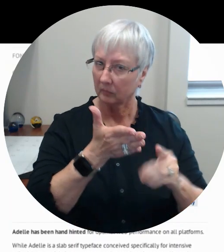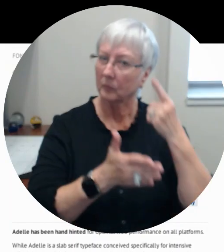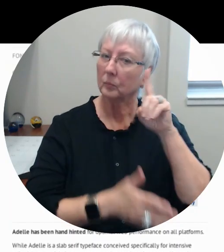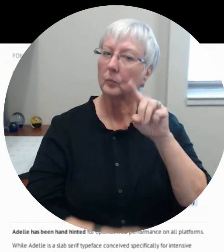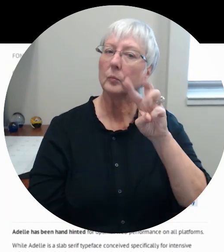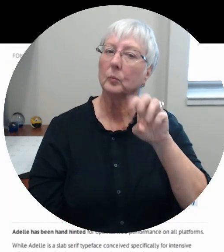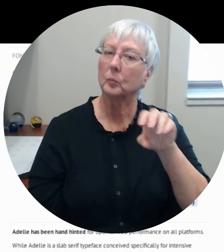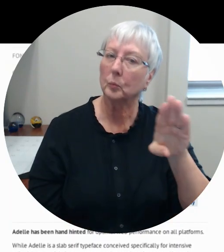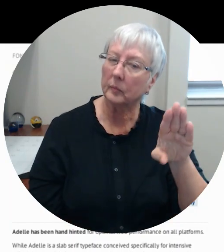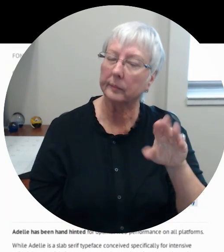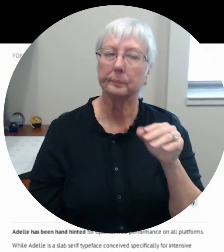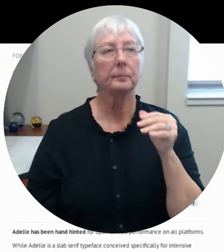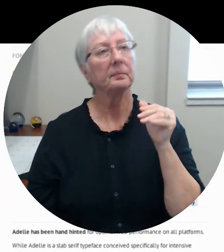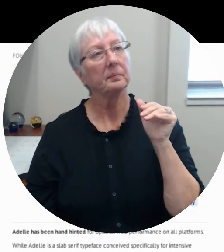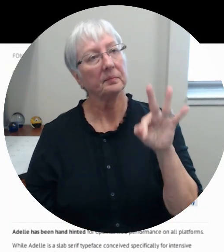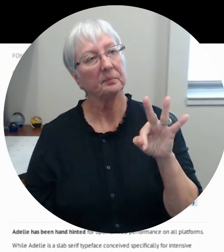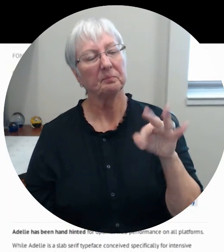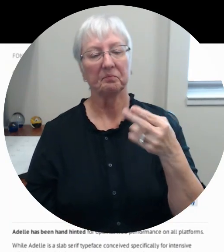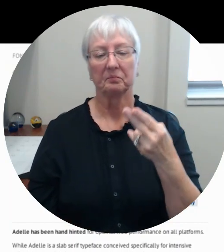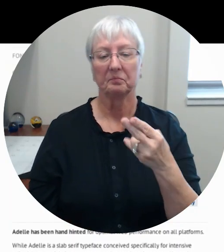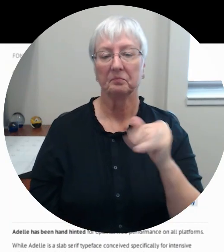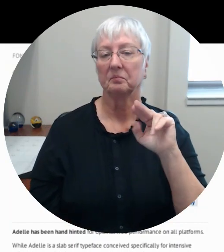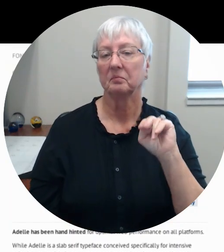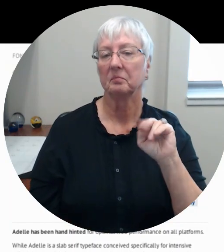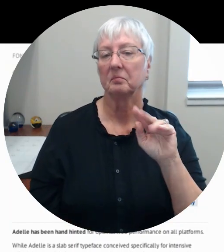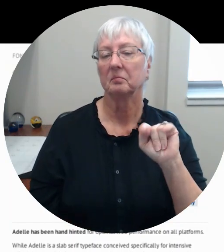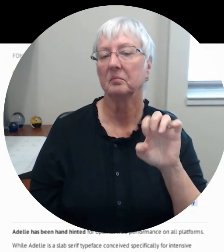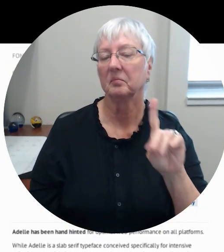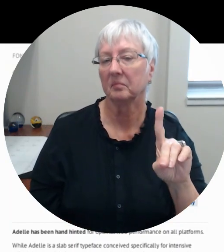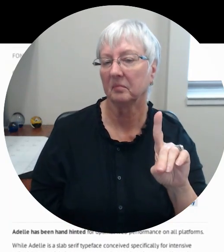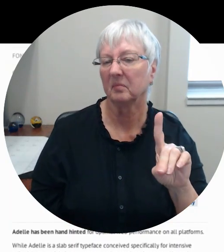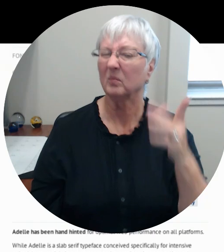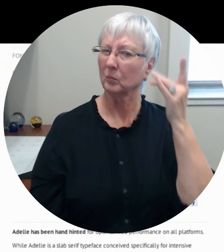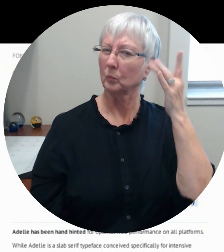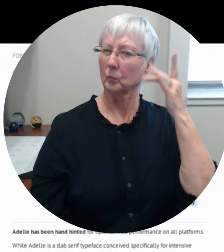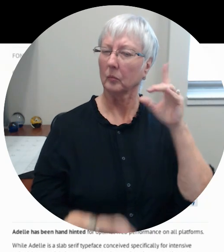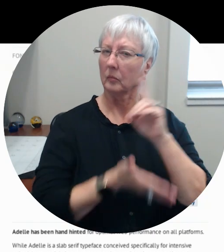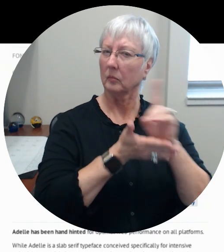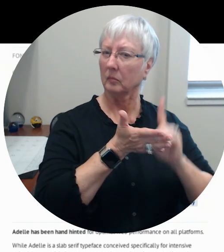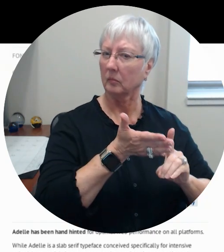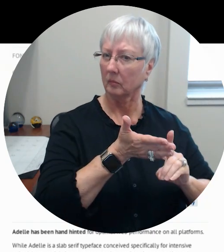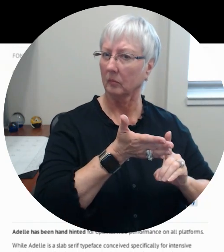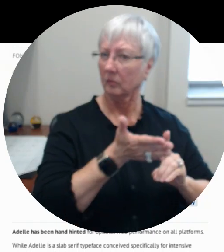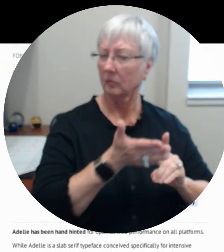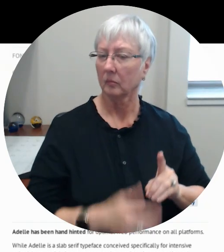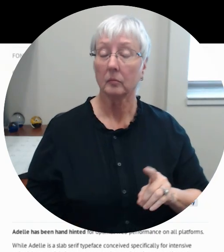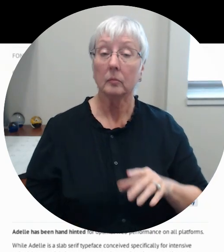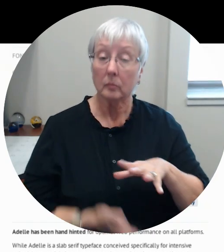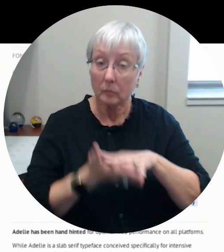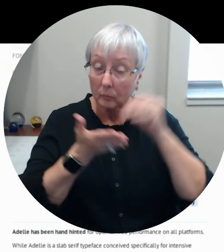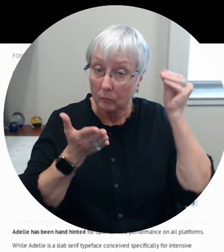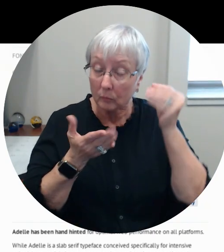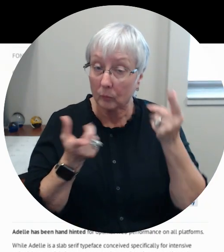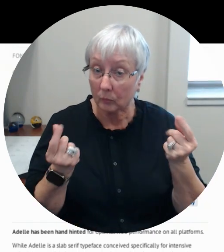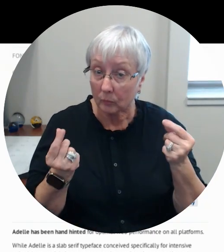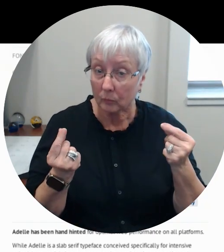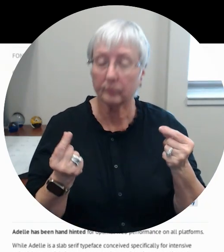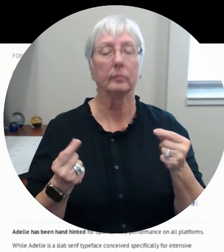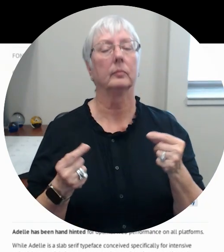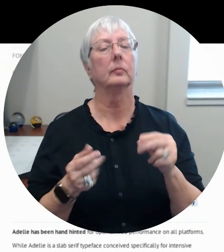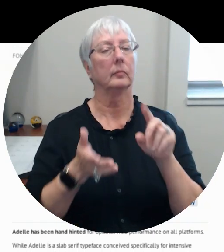for. These are good clues to how it might perform under the difficult circumstances of the web. To find this out, you need to do a little